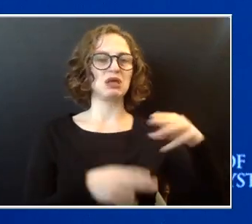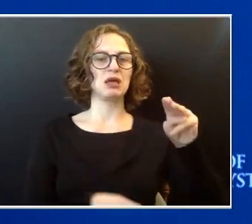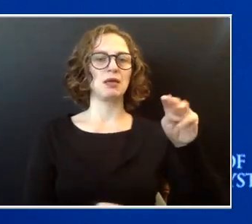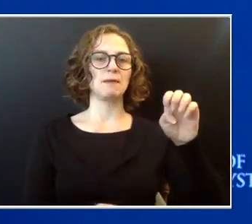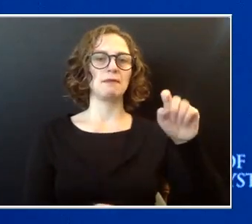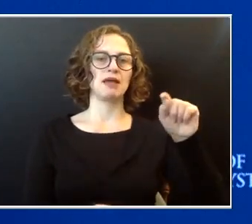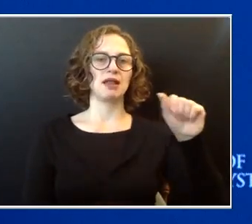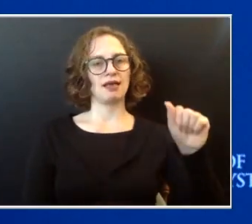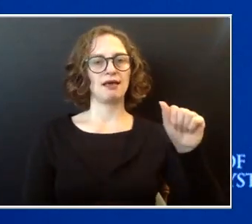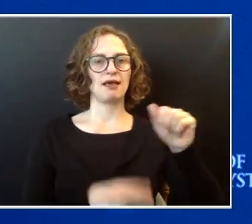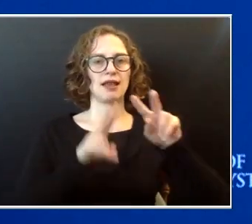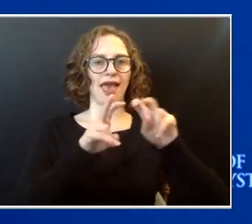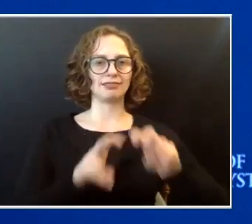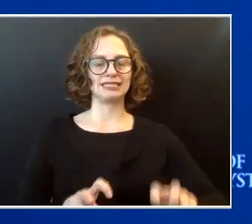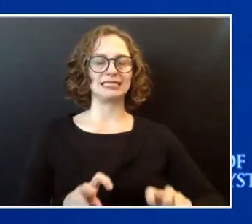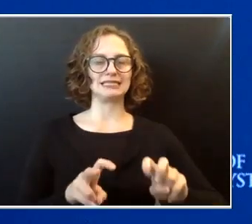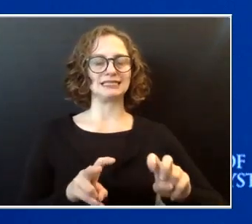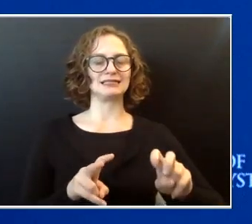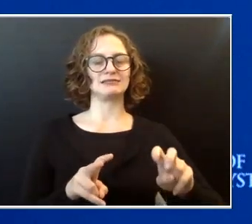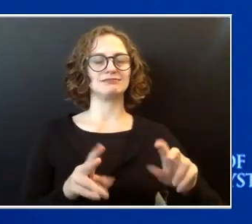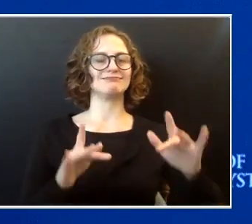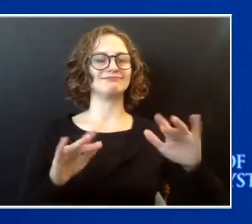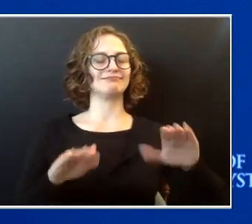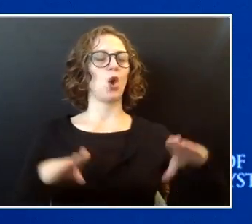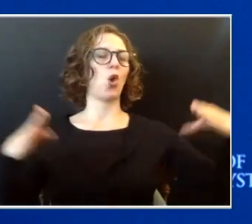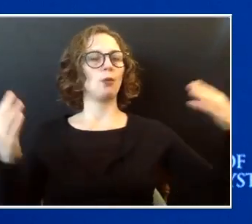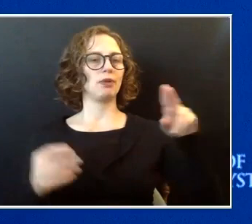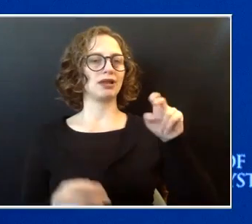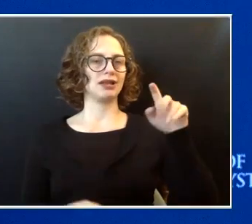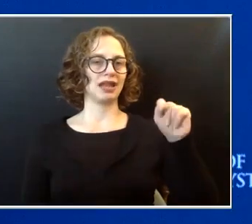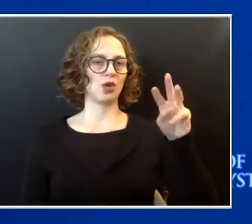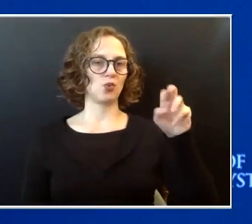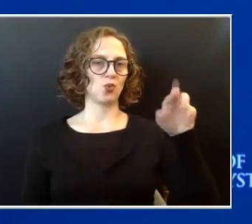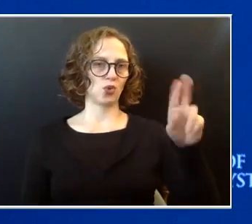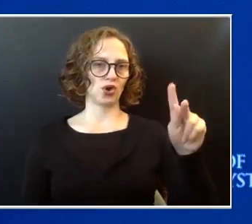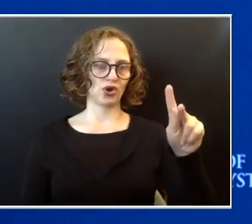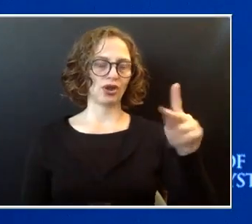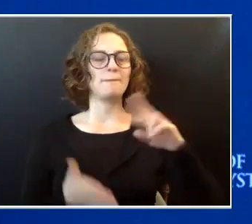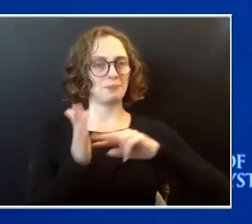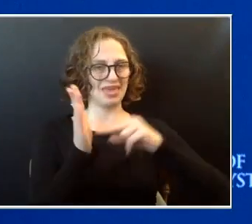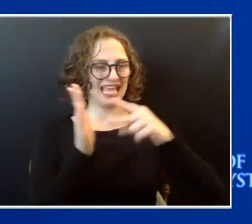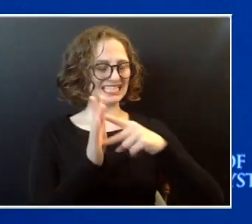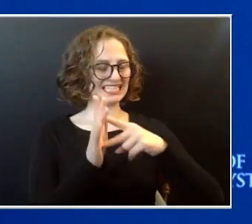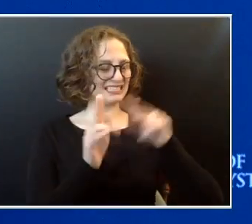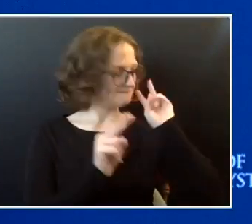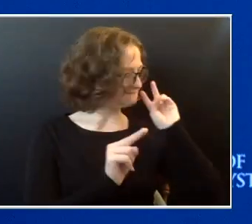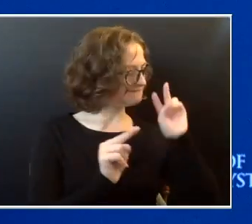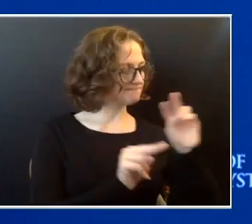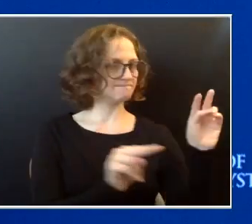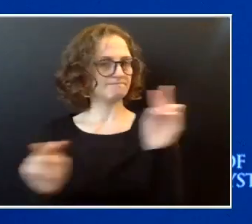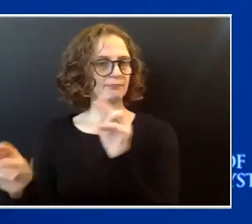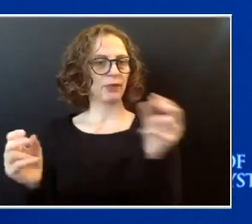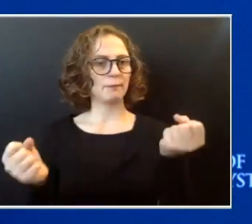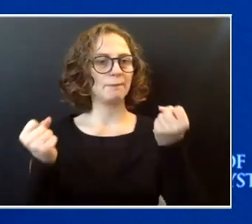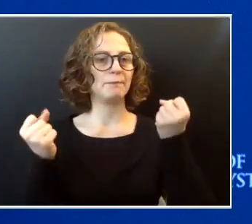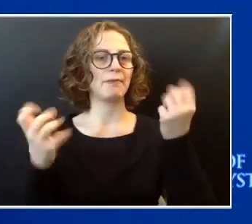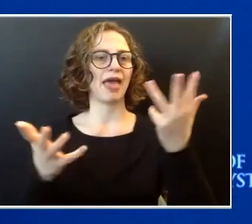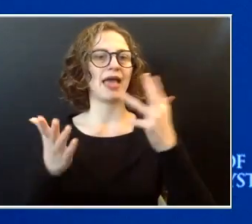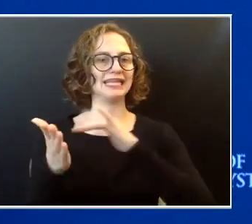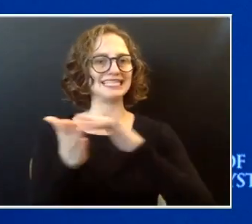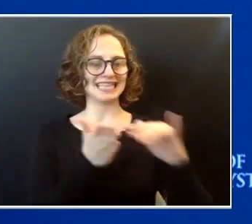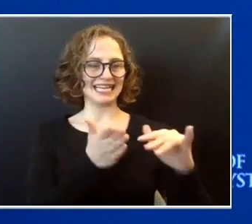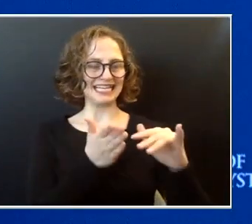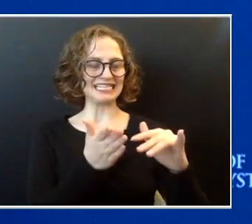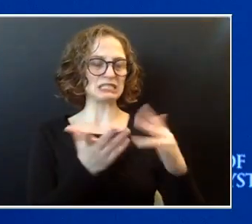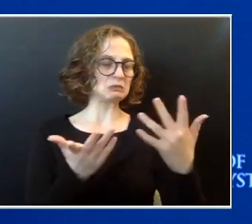meta-analysis, they looked at many different studies and whether masking helps. And what they mean by this is really